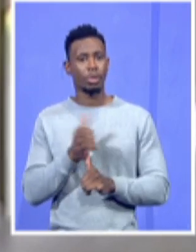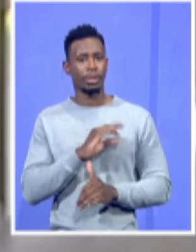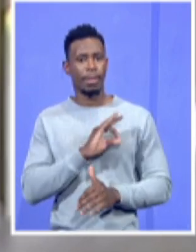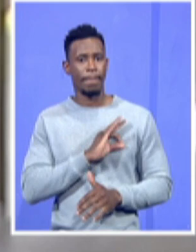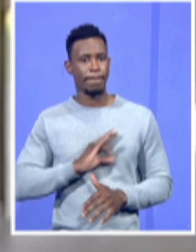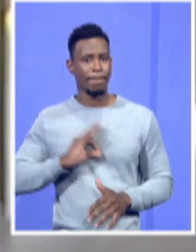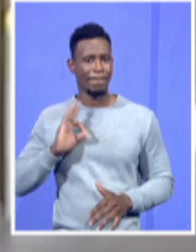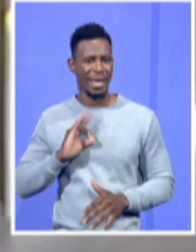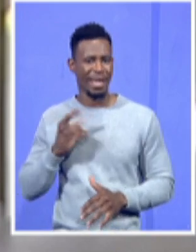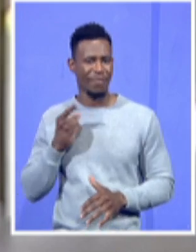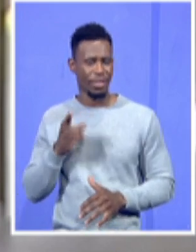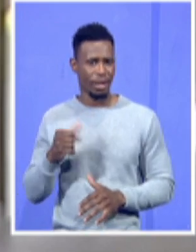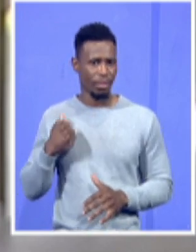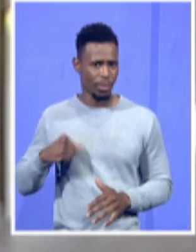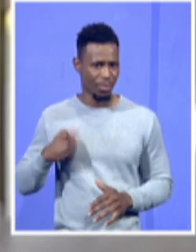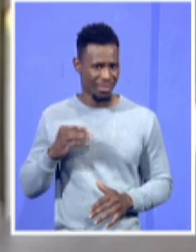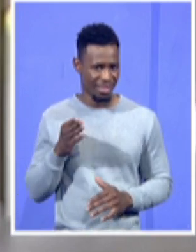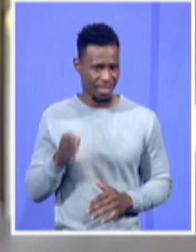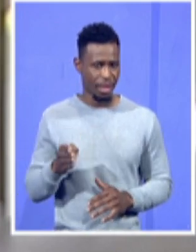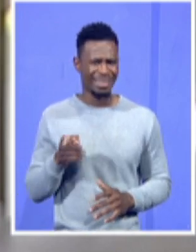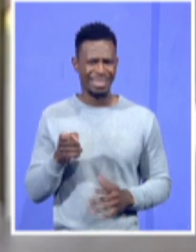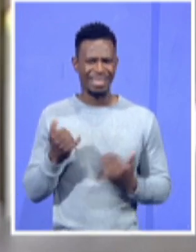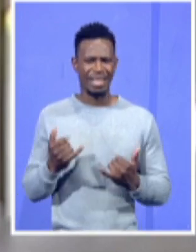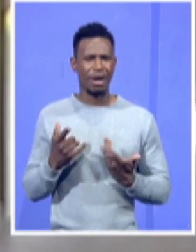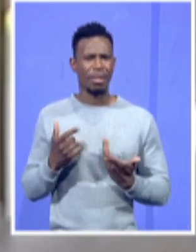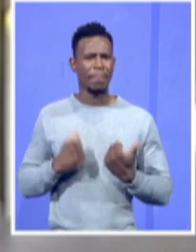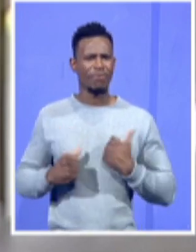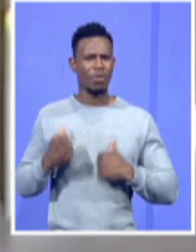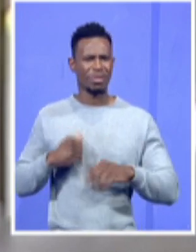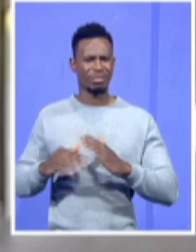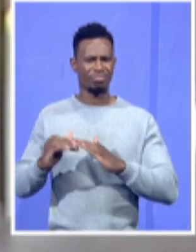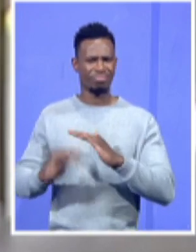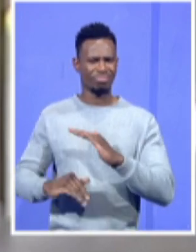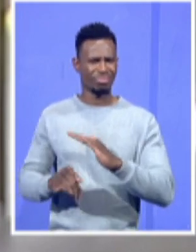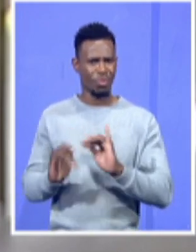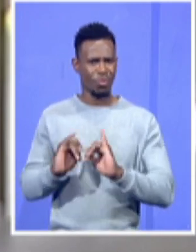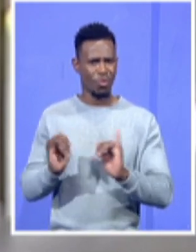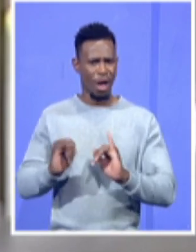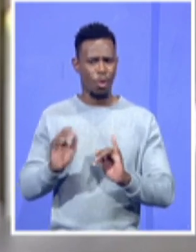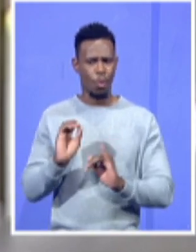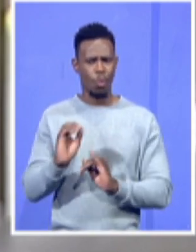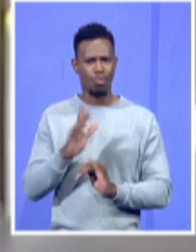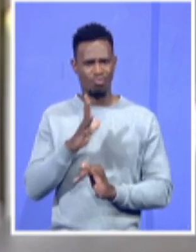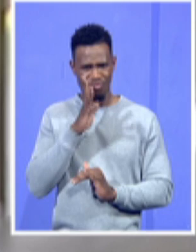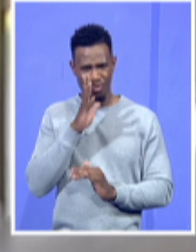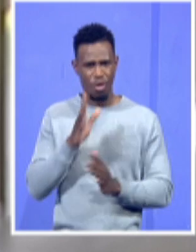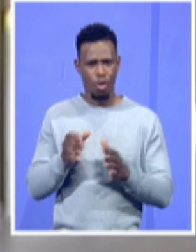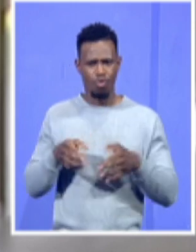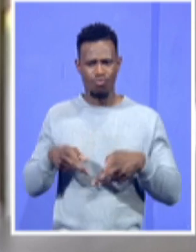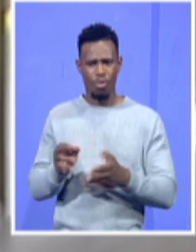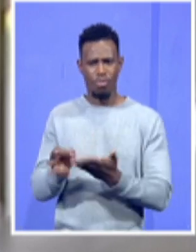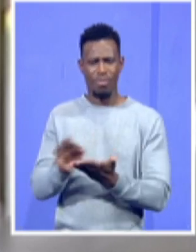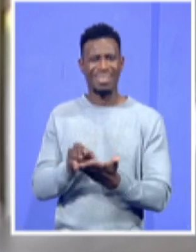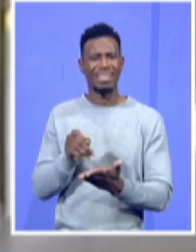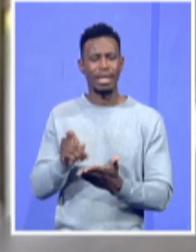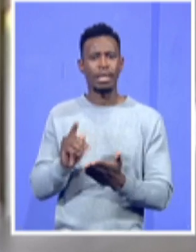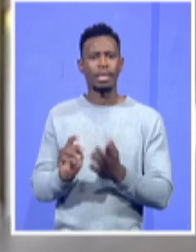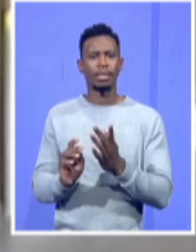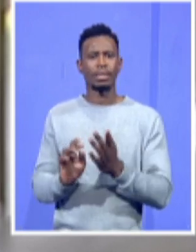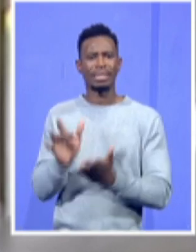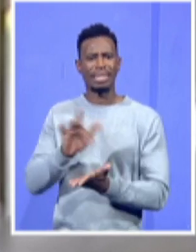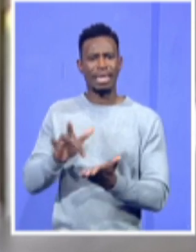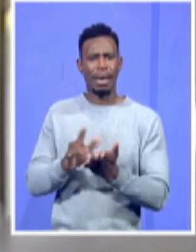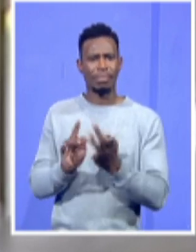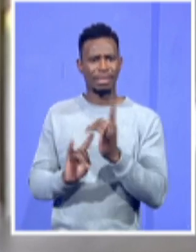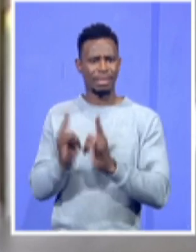Umsunduzi municipality, which is largely underperforming. It's infested by potholes and is the capital city of the province of KwaZulu-Natal. You go